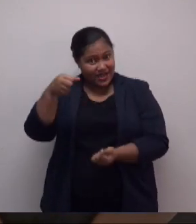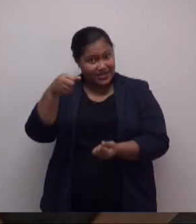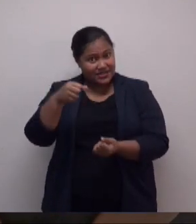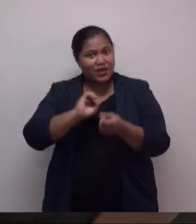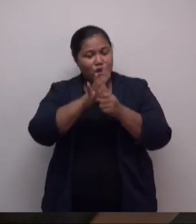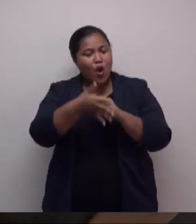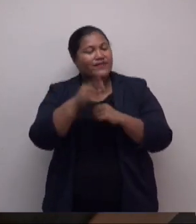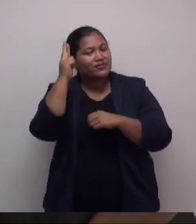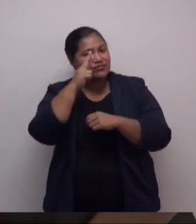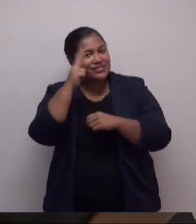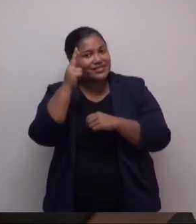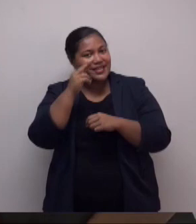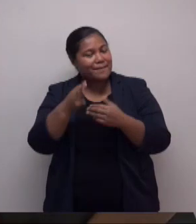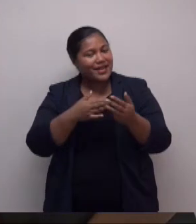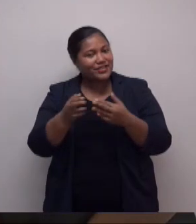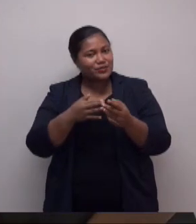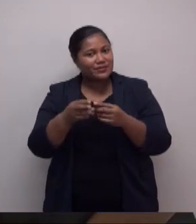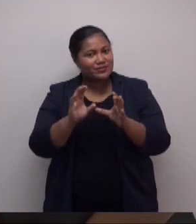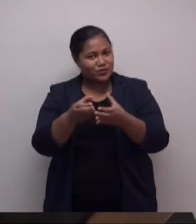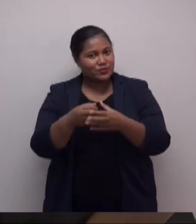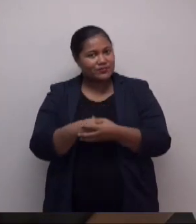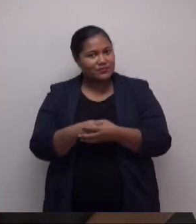Risk Management Task Force. No exceptions.